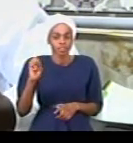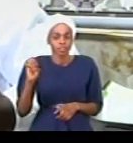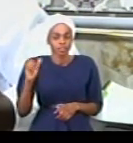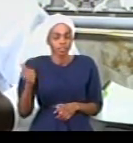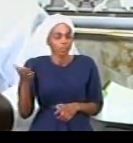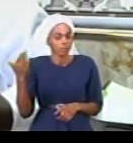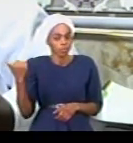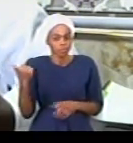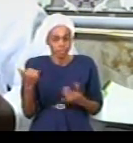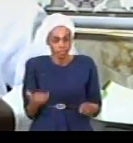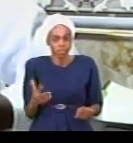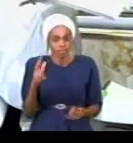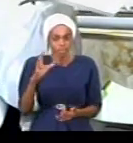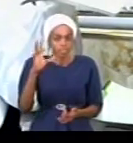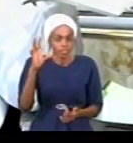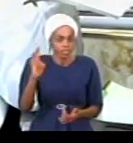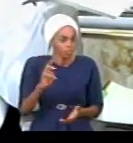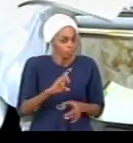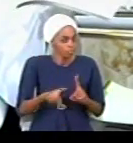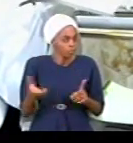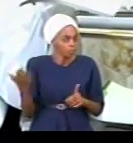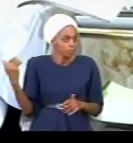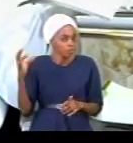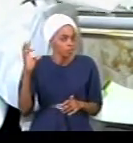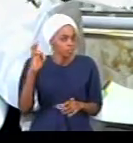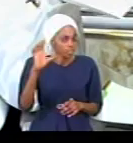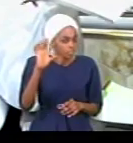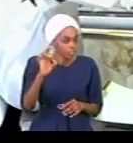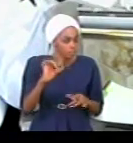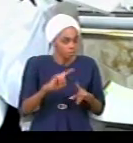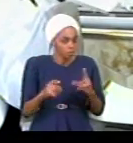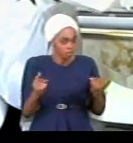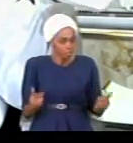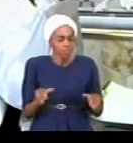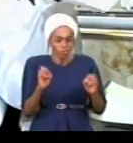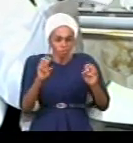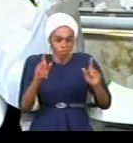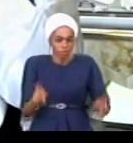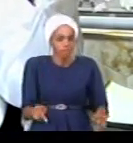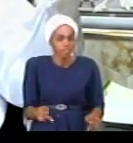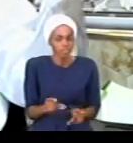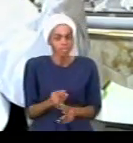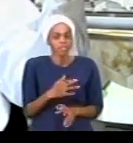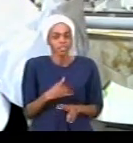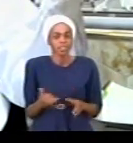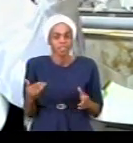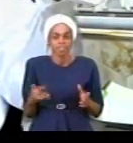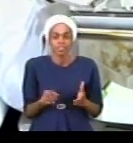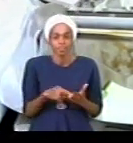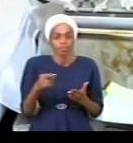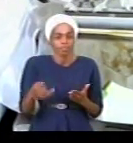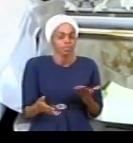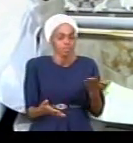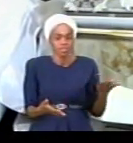he surprised the results I hear what God is doing in these days through our Minister